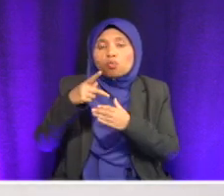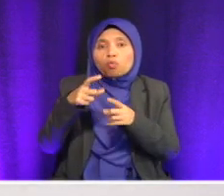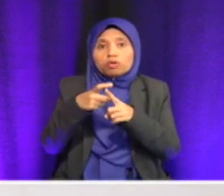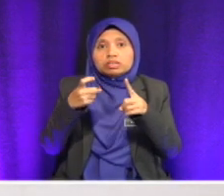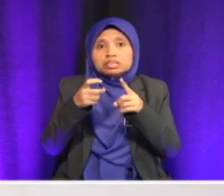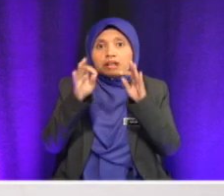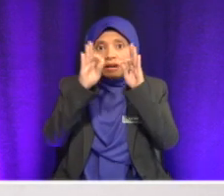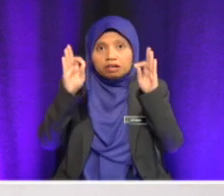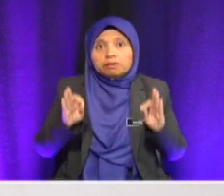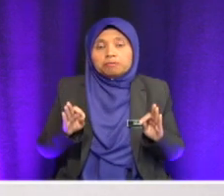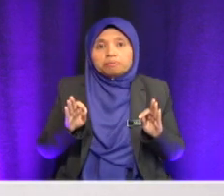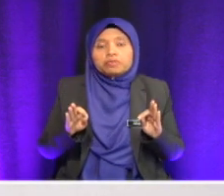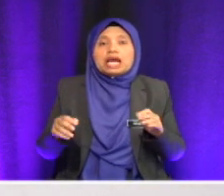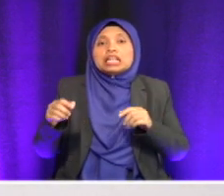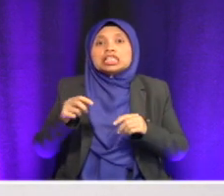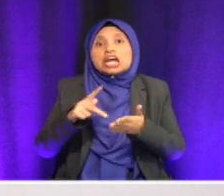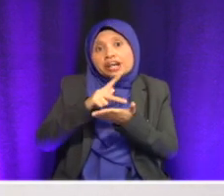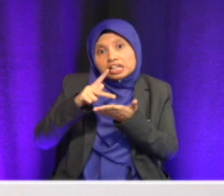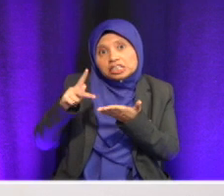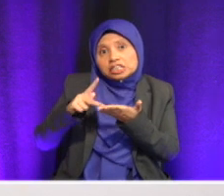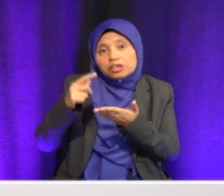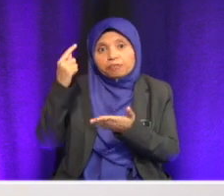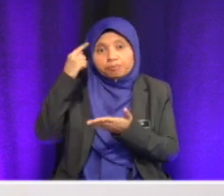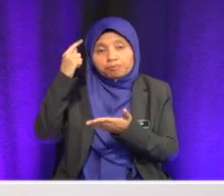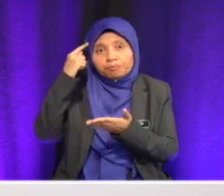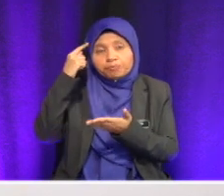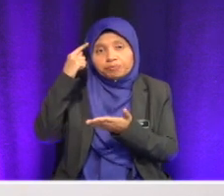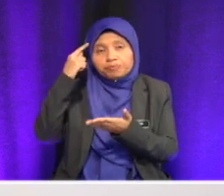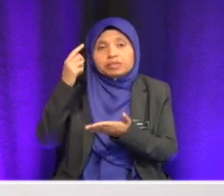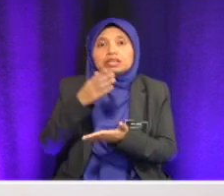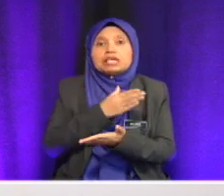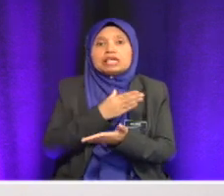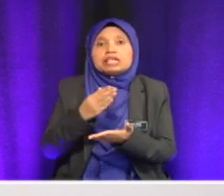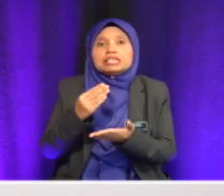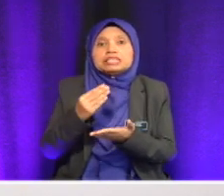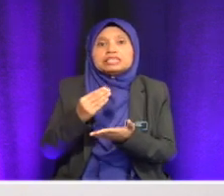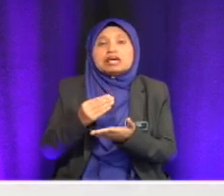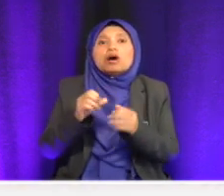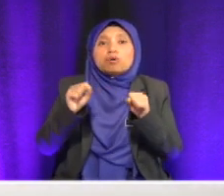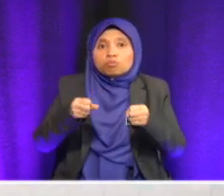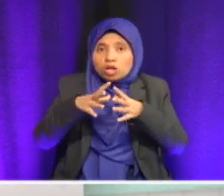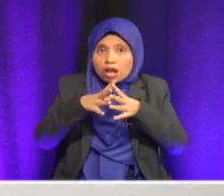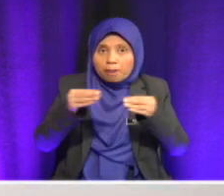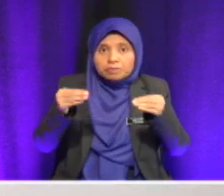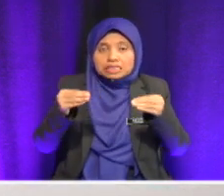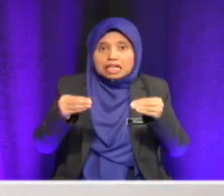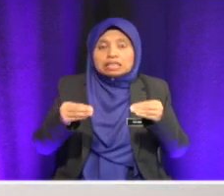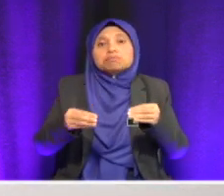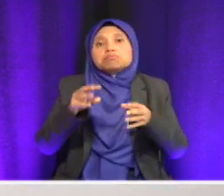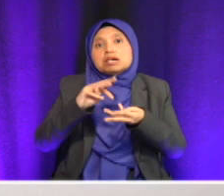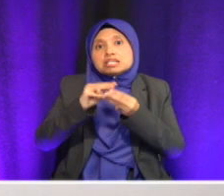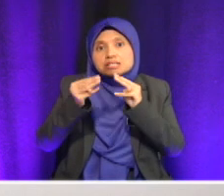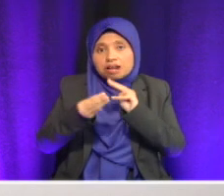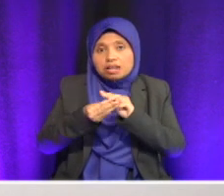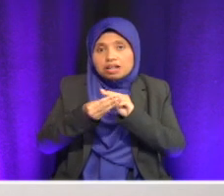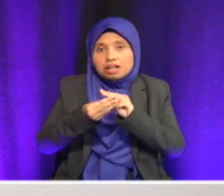to express our creativity and think critically Yep. to maybe to settle some issue or problem or situation. Yep. And yes,